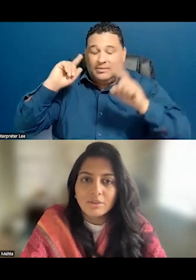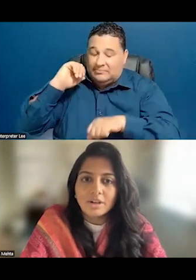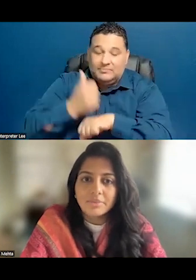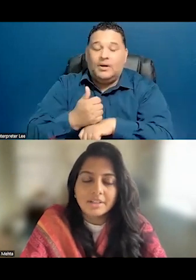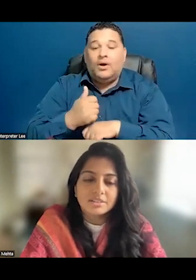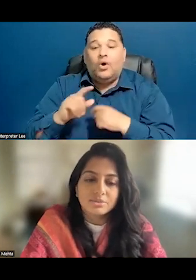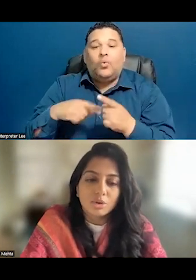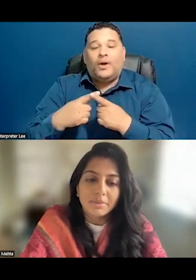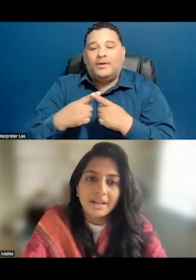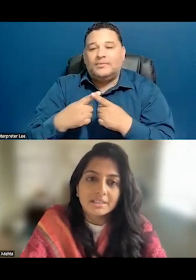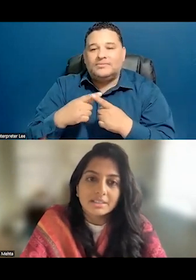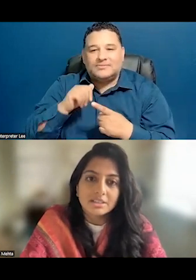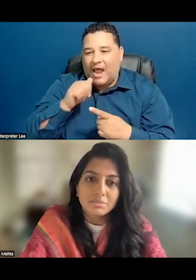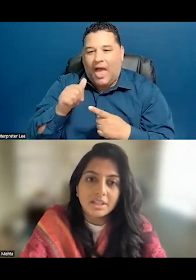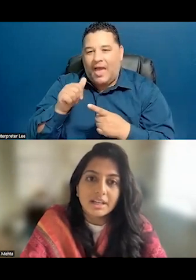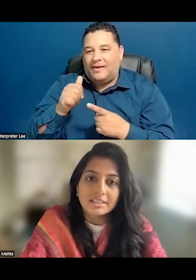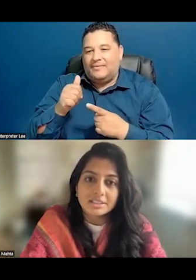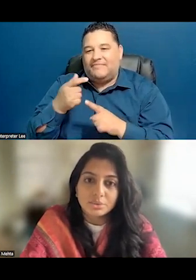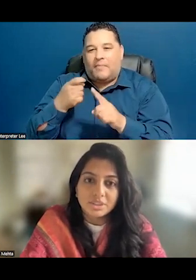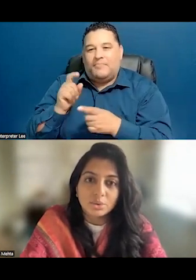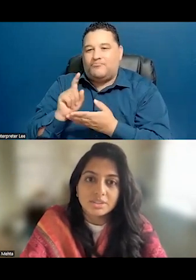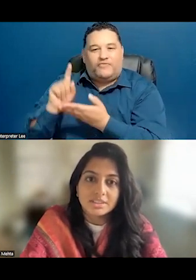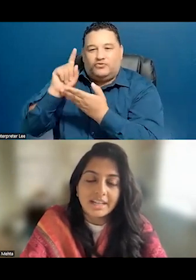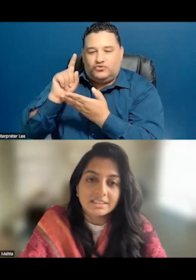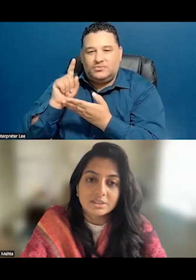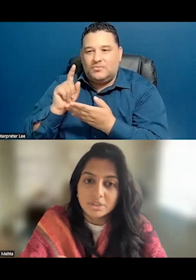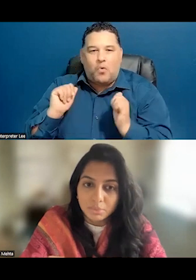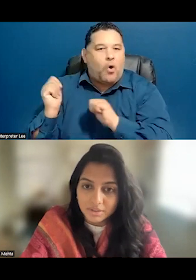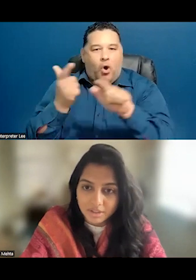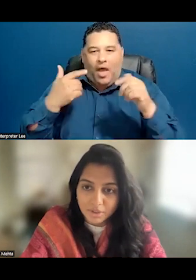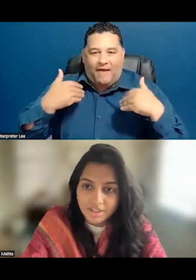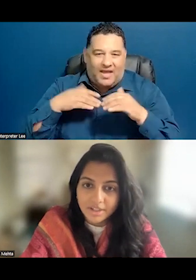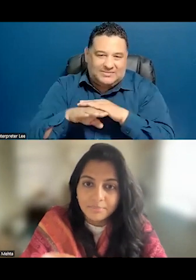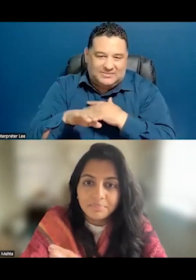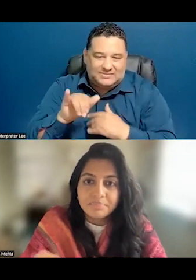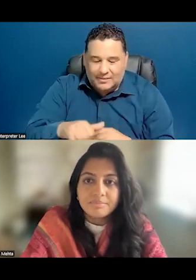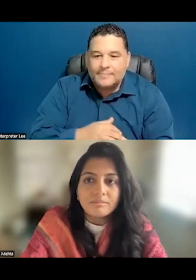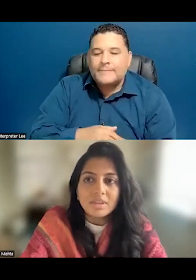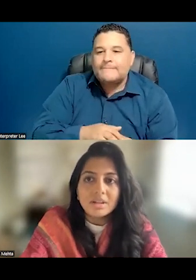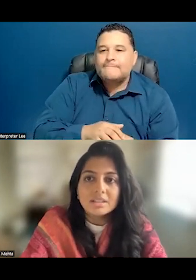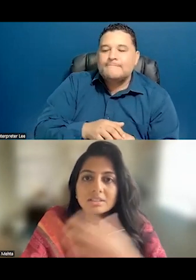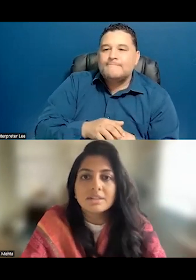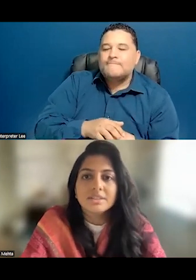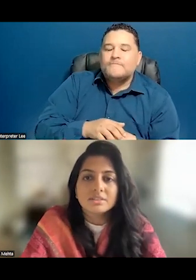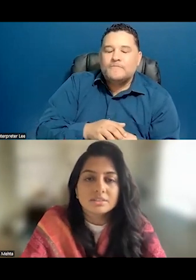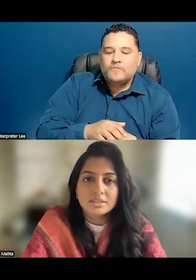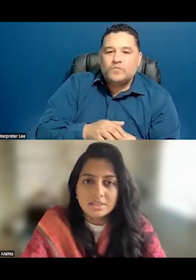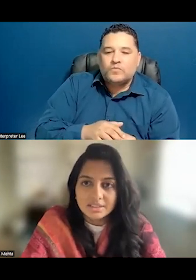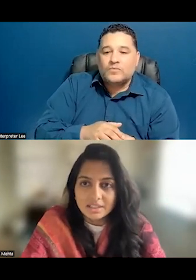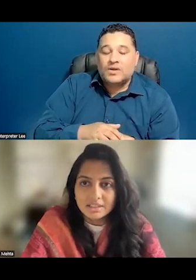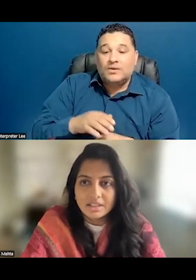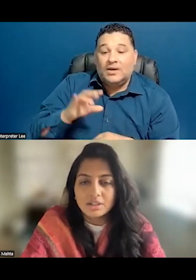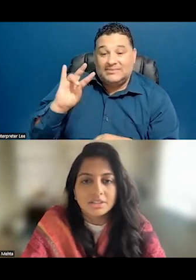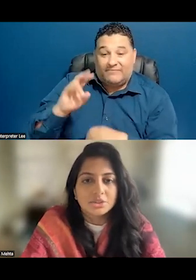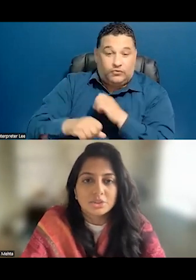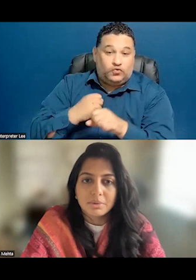less an outcome that is informed by access to money, access to resources, access to a supportive community. In the 7 years since